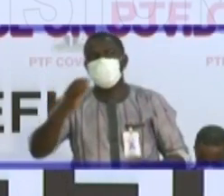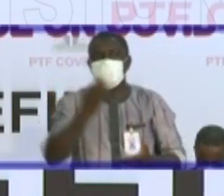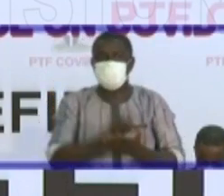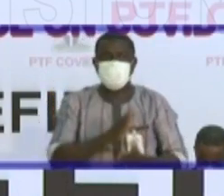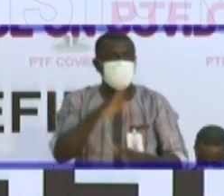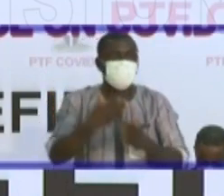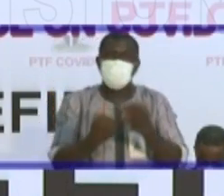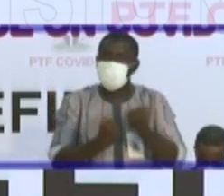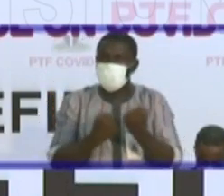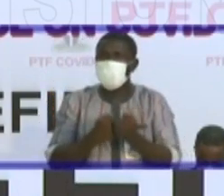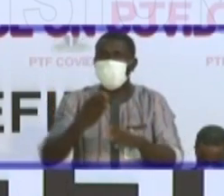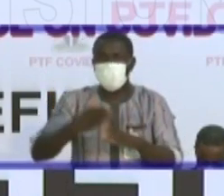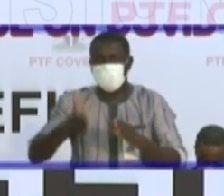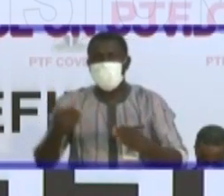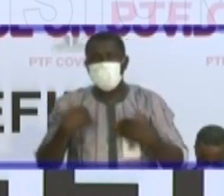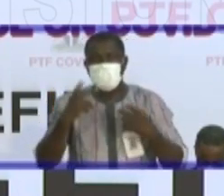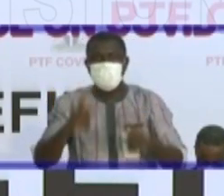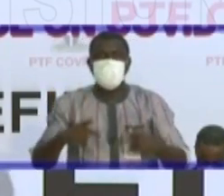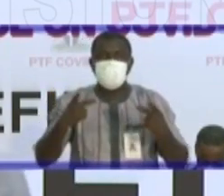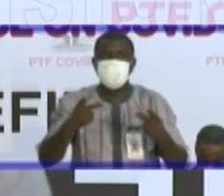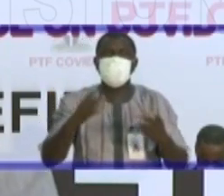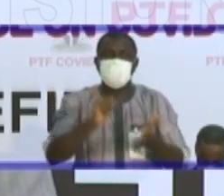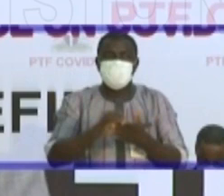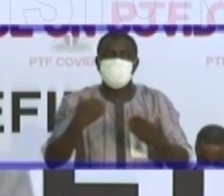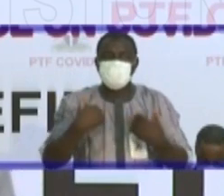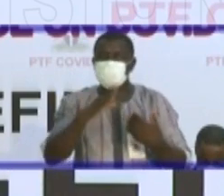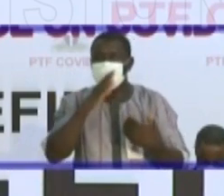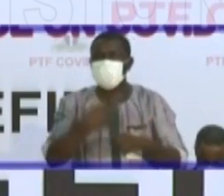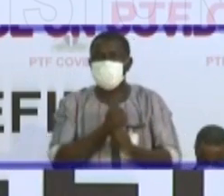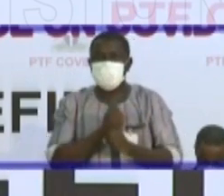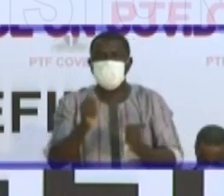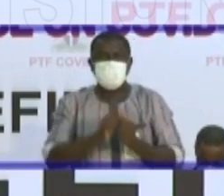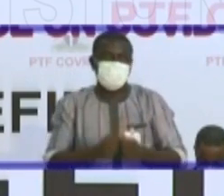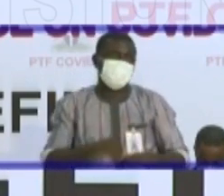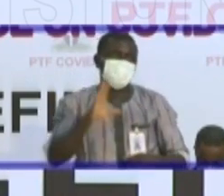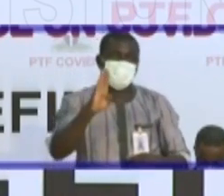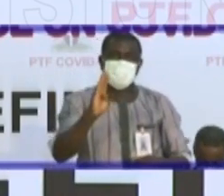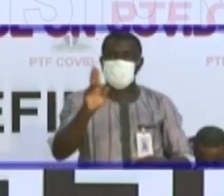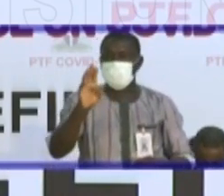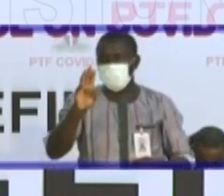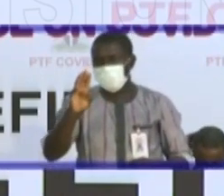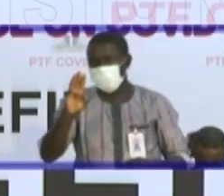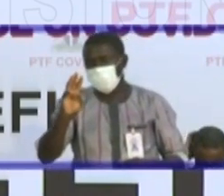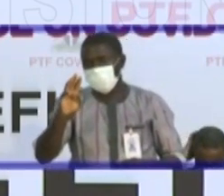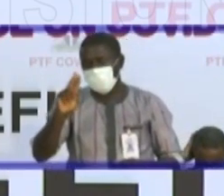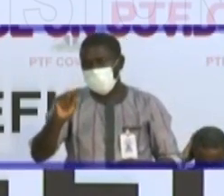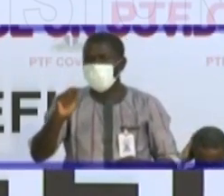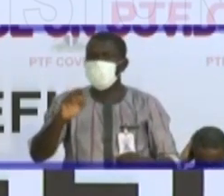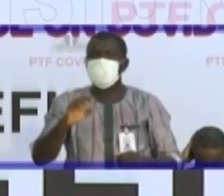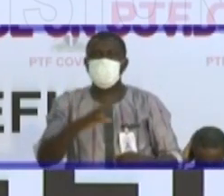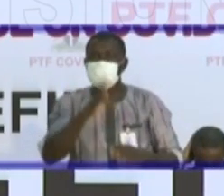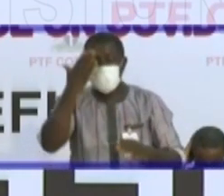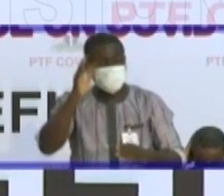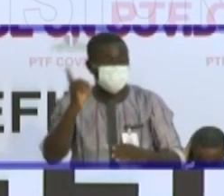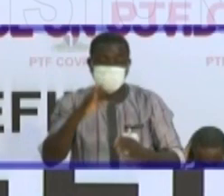are complete, and we have provisions that had already been made with CBN, with all of them, and all of them are, or, so I don't know where the